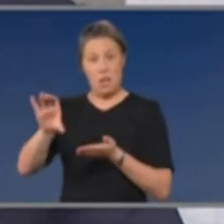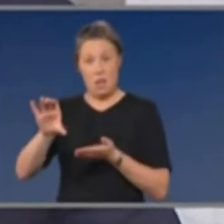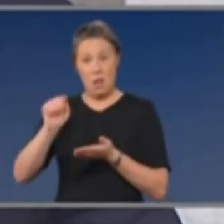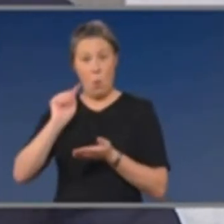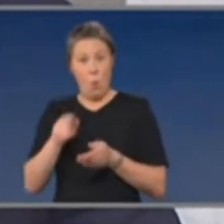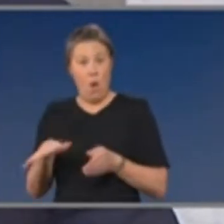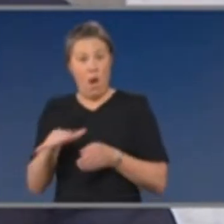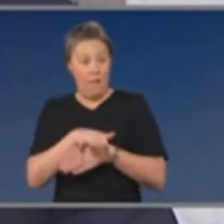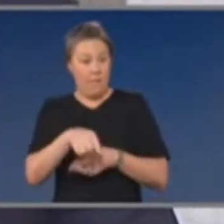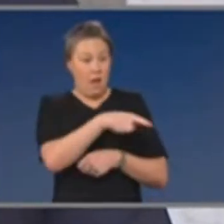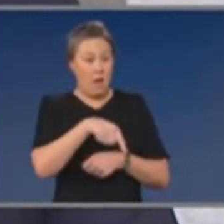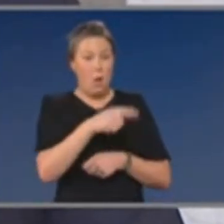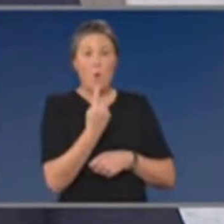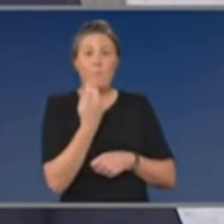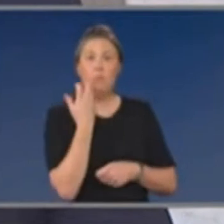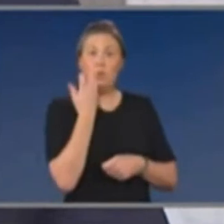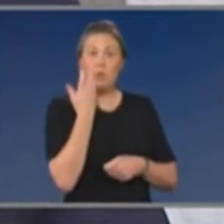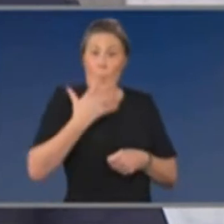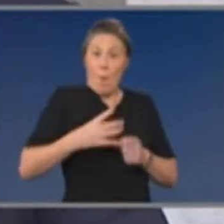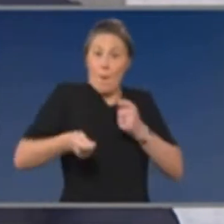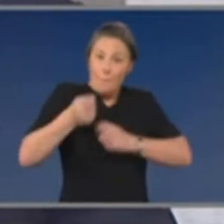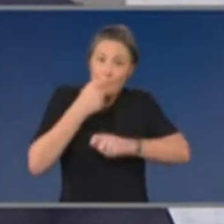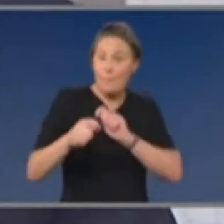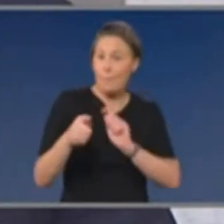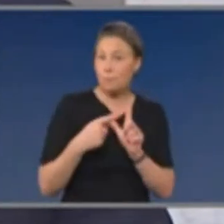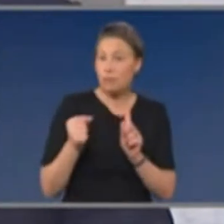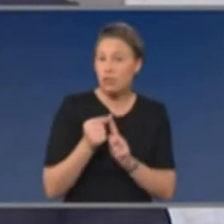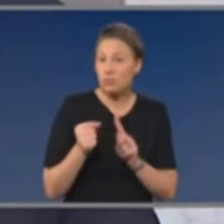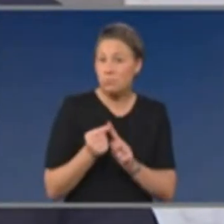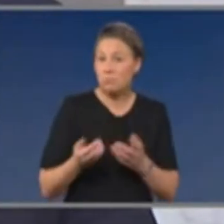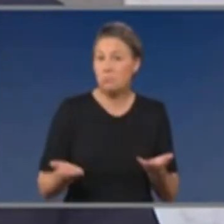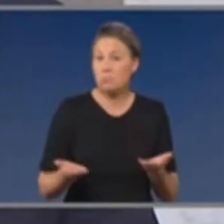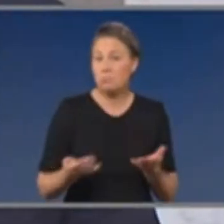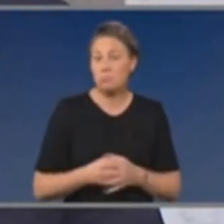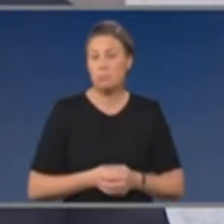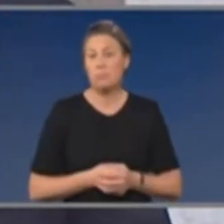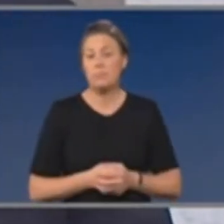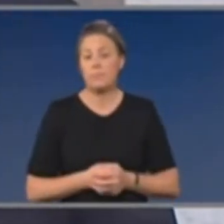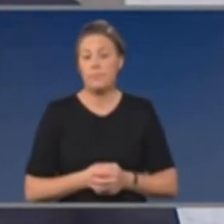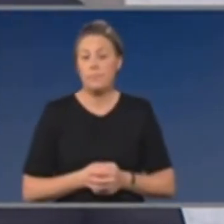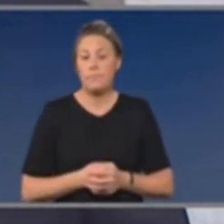further help for those who are going to be leaving school at the end of this year who will need more options? Well, there's